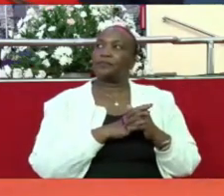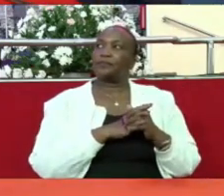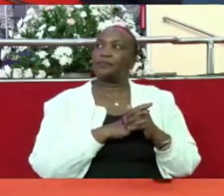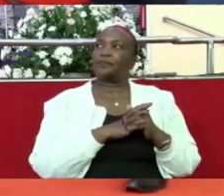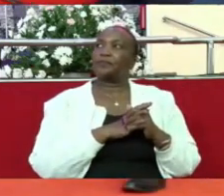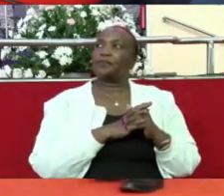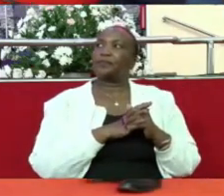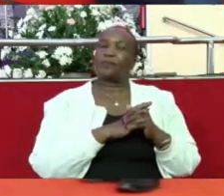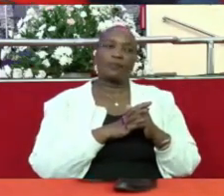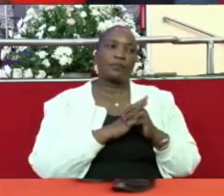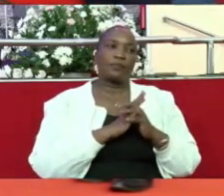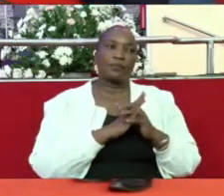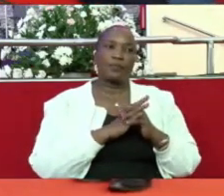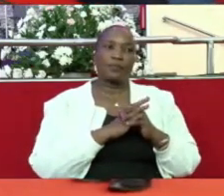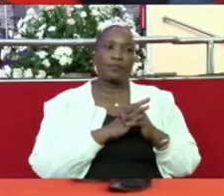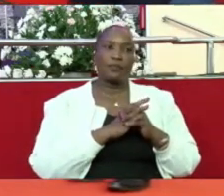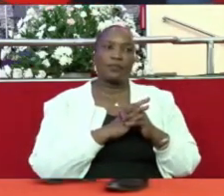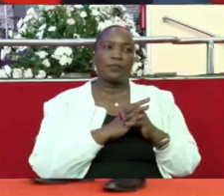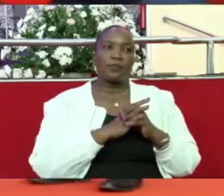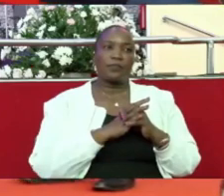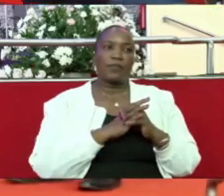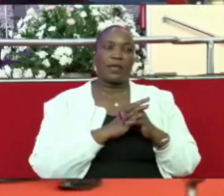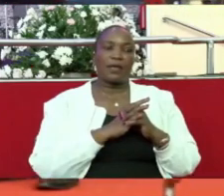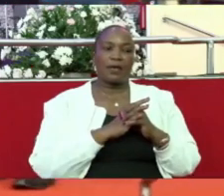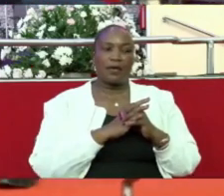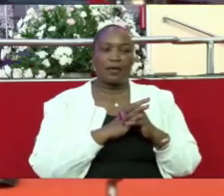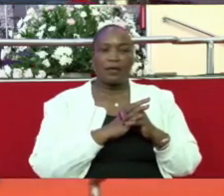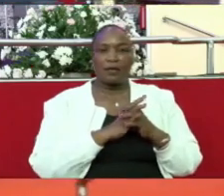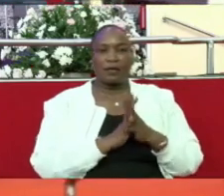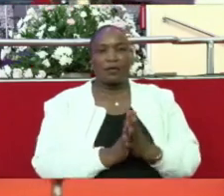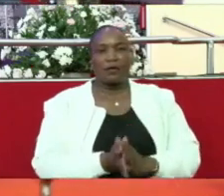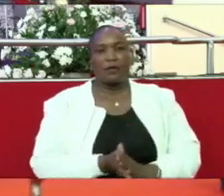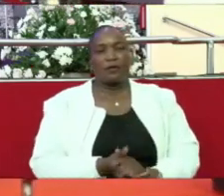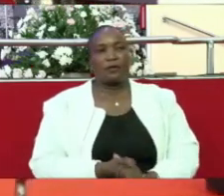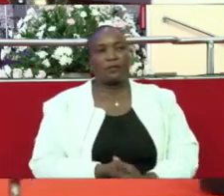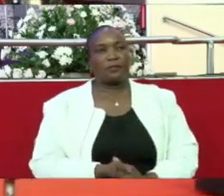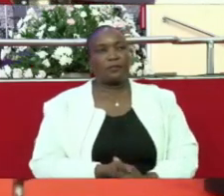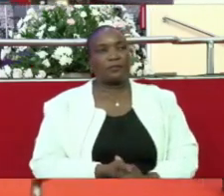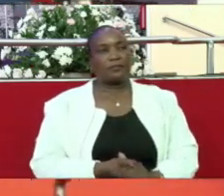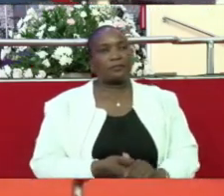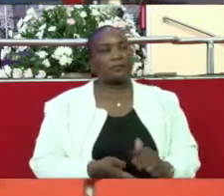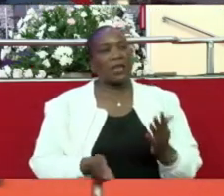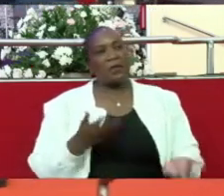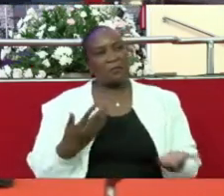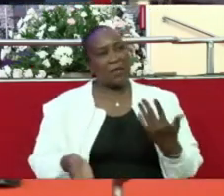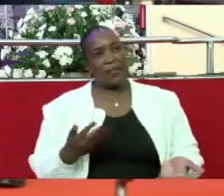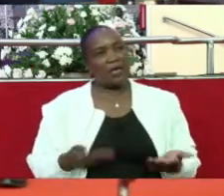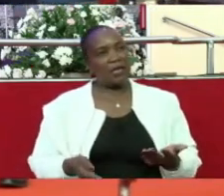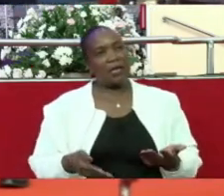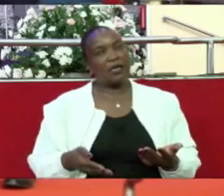it. You are there, you are saying, people have not known me. People have not liked